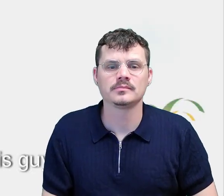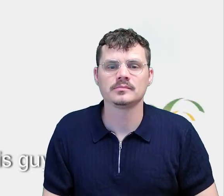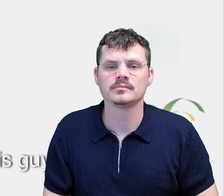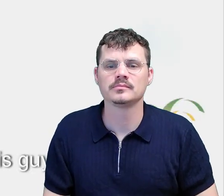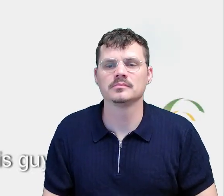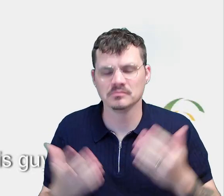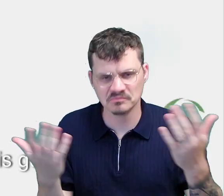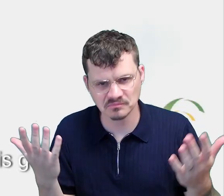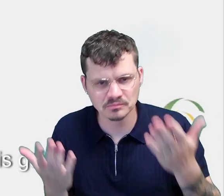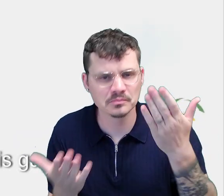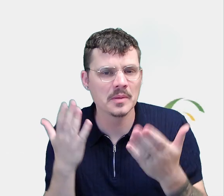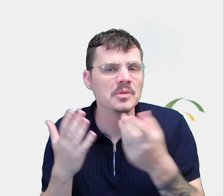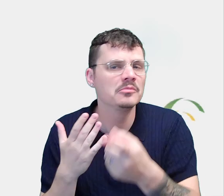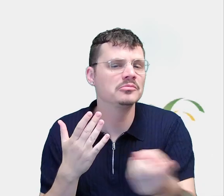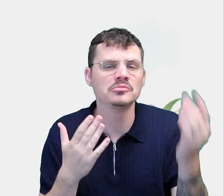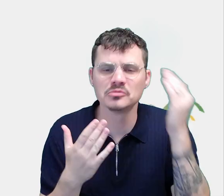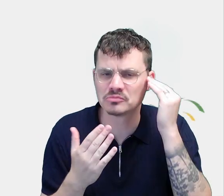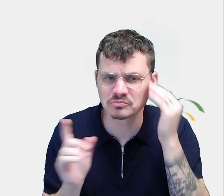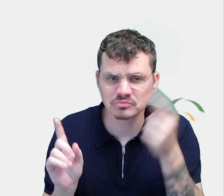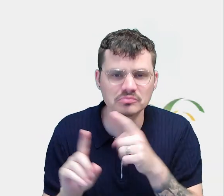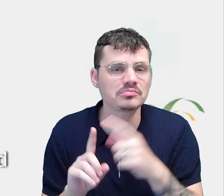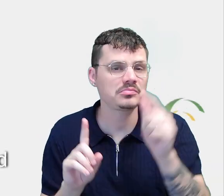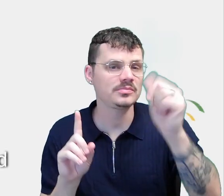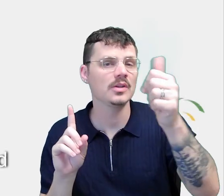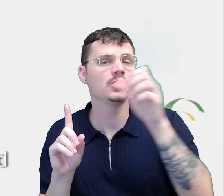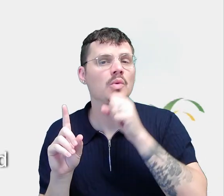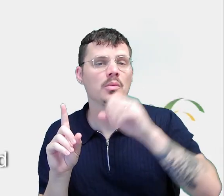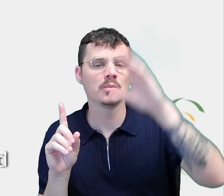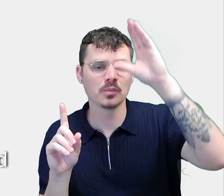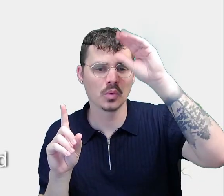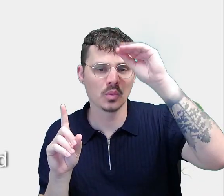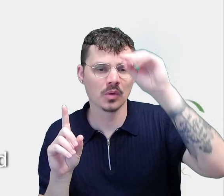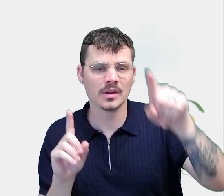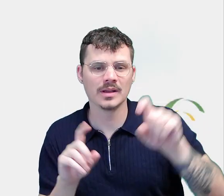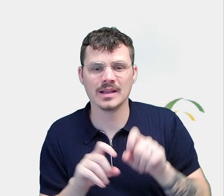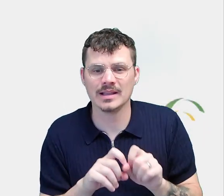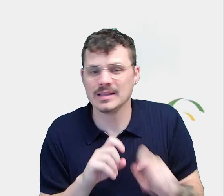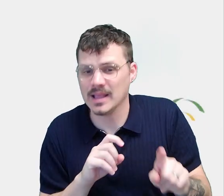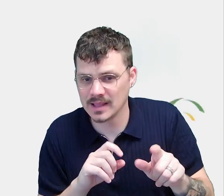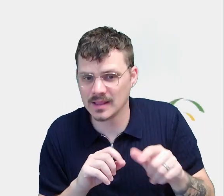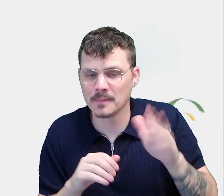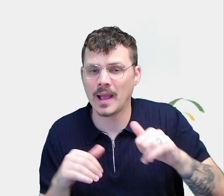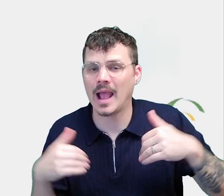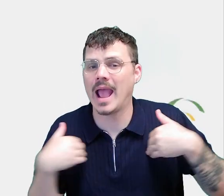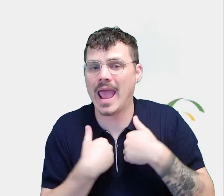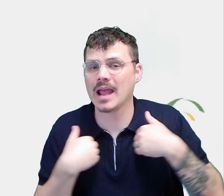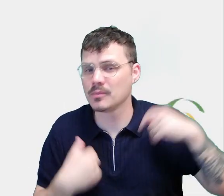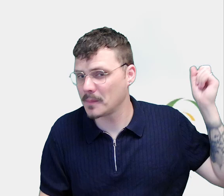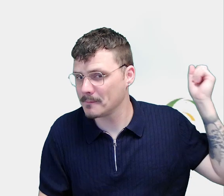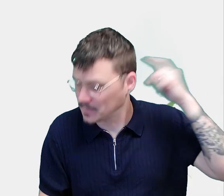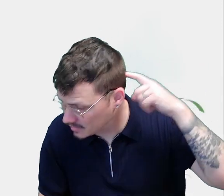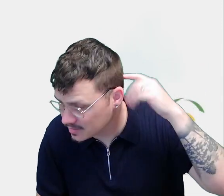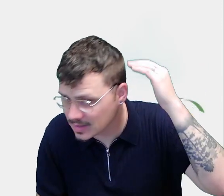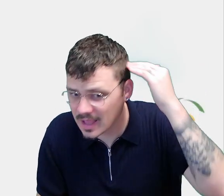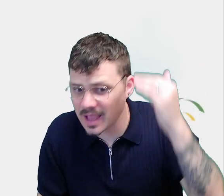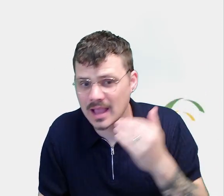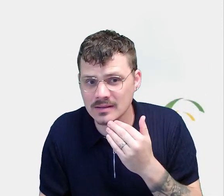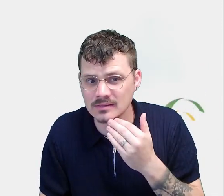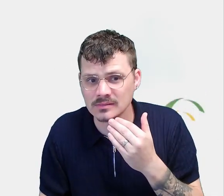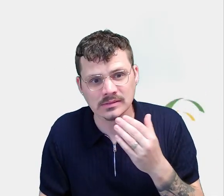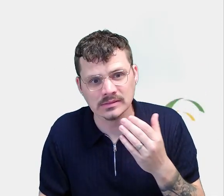You may have heard a little bit about this guy. He's 10 years old. He's kicked in the back of the head by a farm animal.